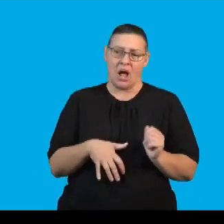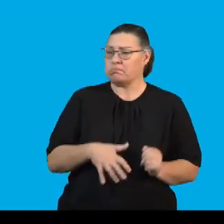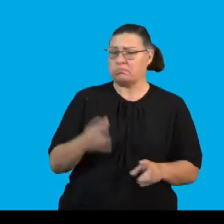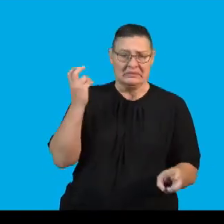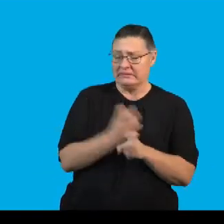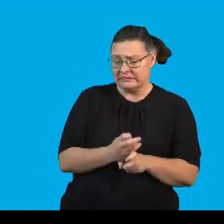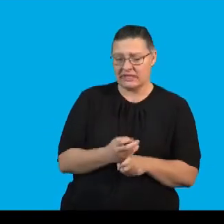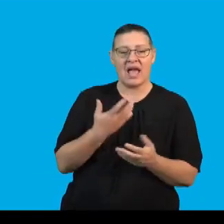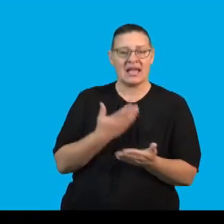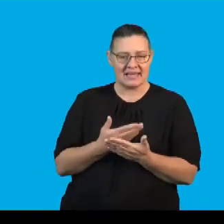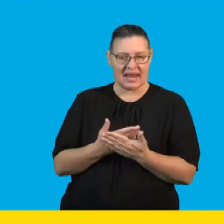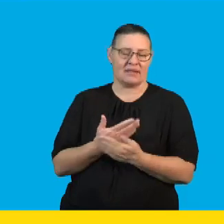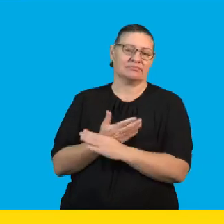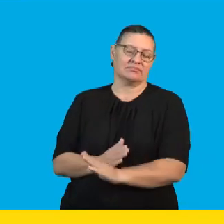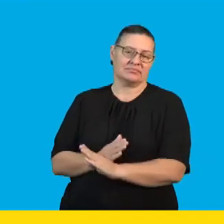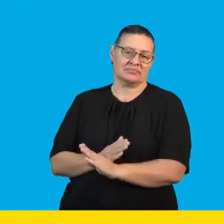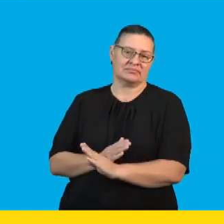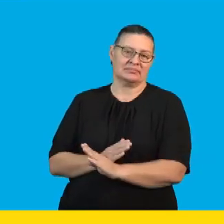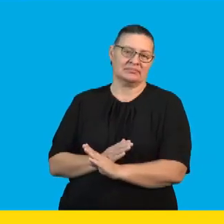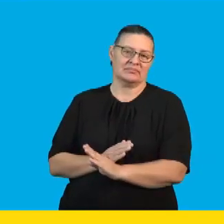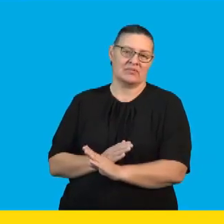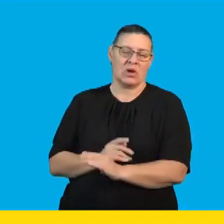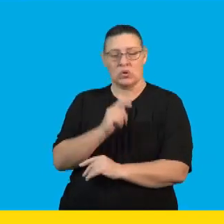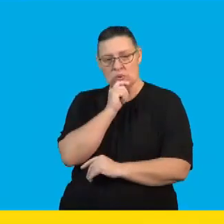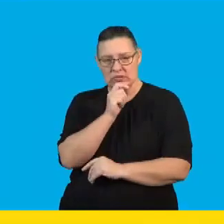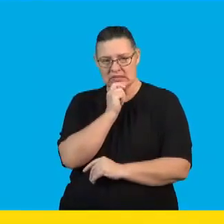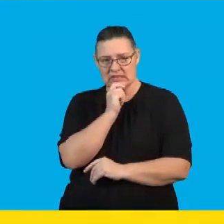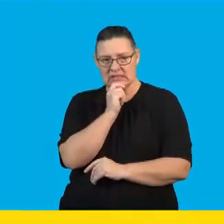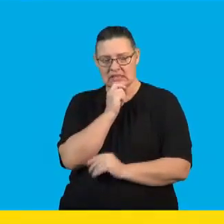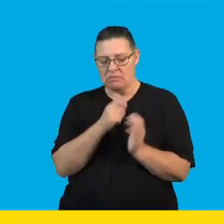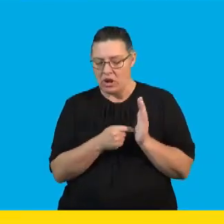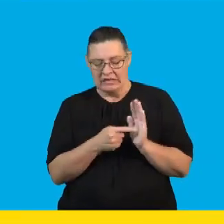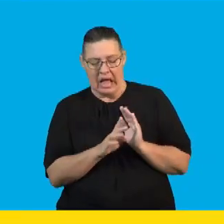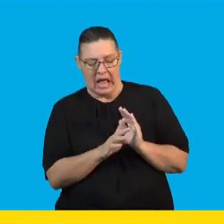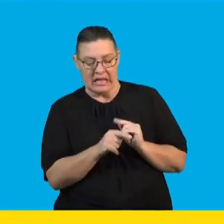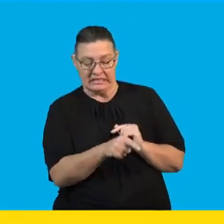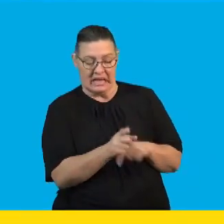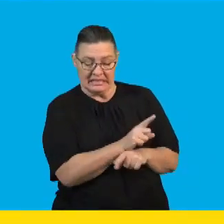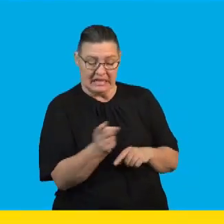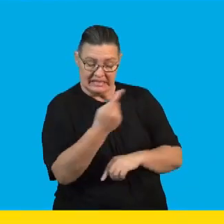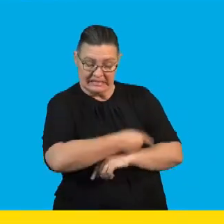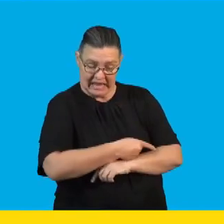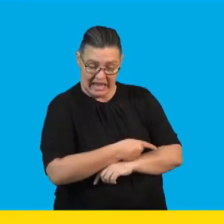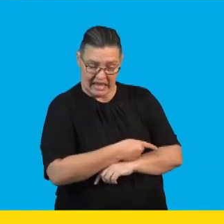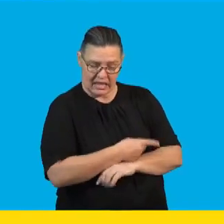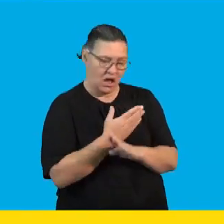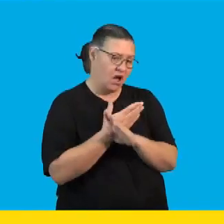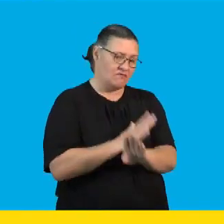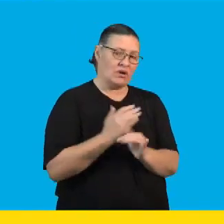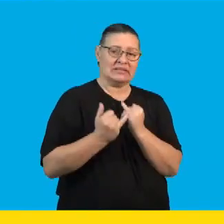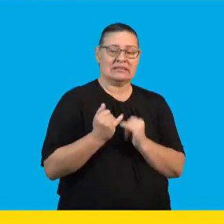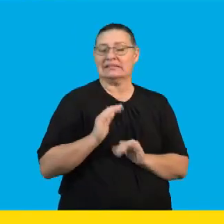they don't want to fall pregnant, they can now start saying, you know what, I'm going to use my monitor to check those days that I